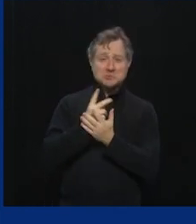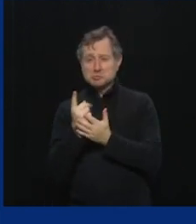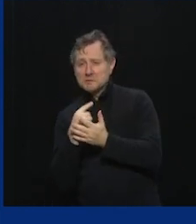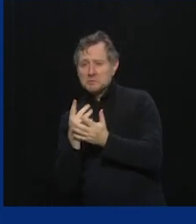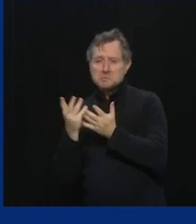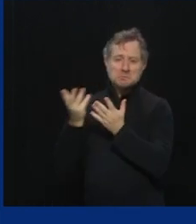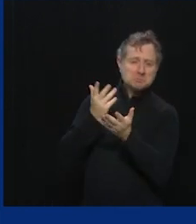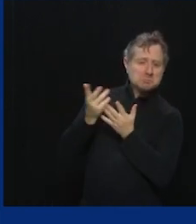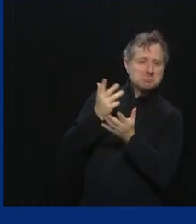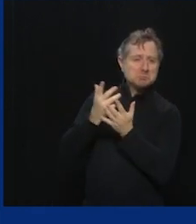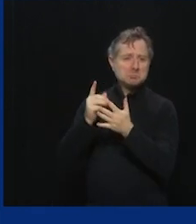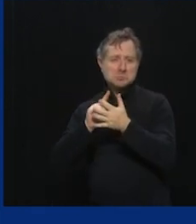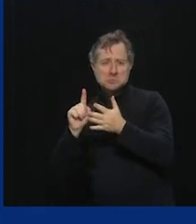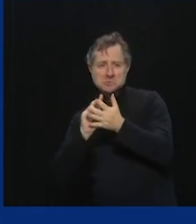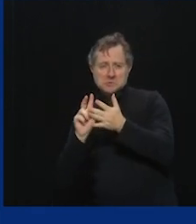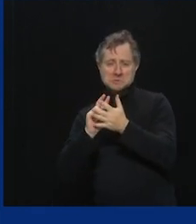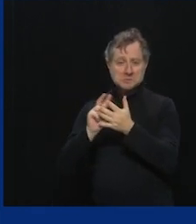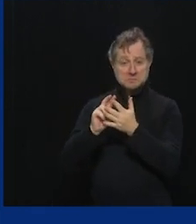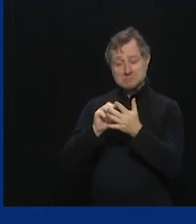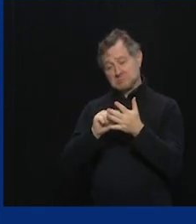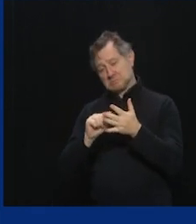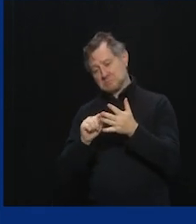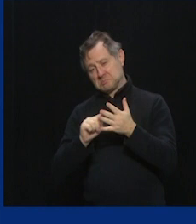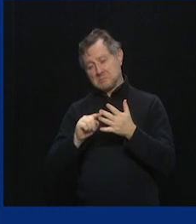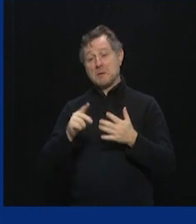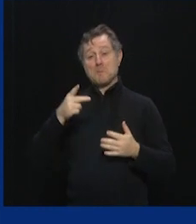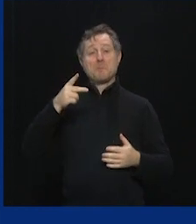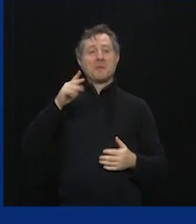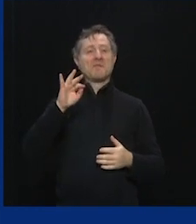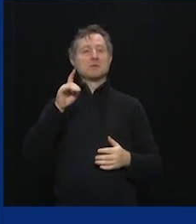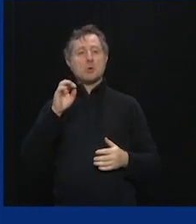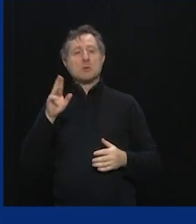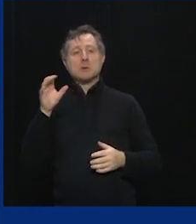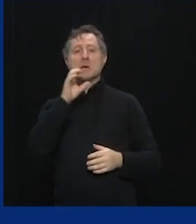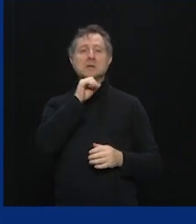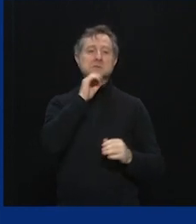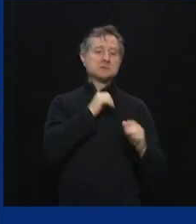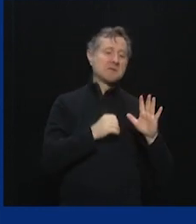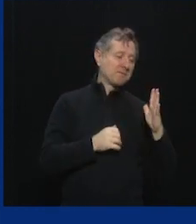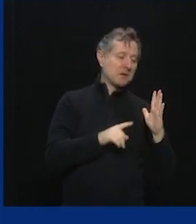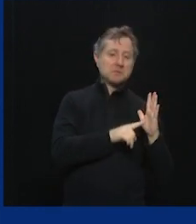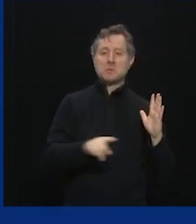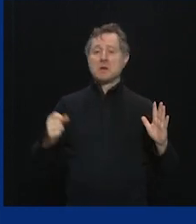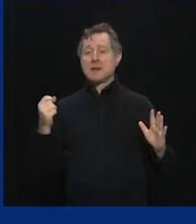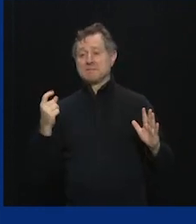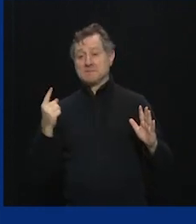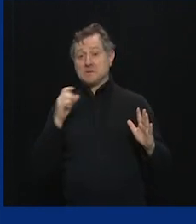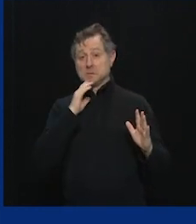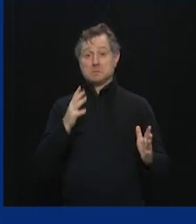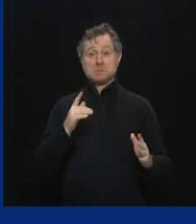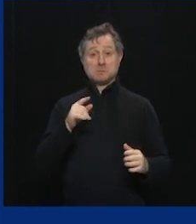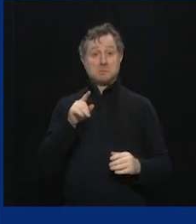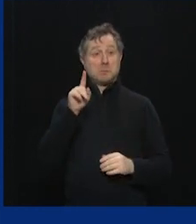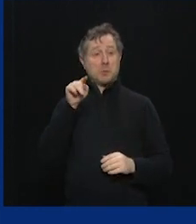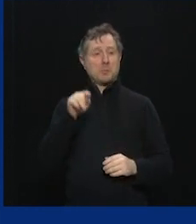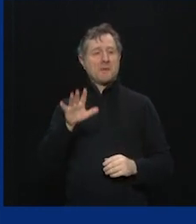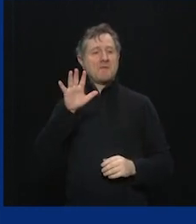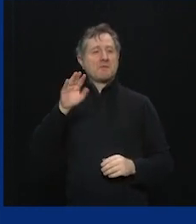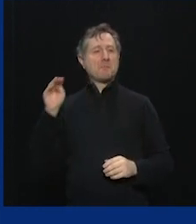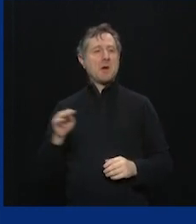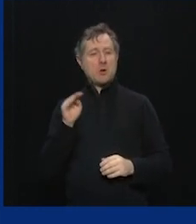doses for children ages 5 to 11. That's 1.5 million children in the state of New York. And we are also having a call. I